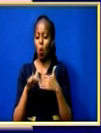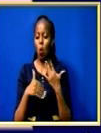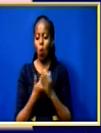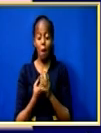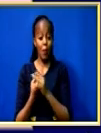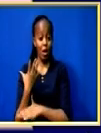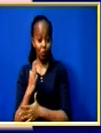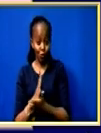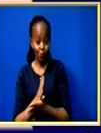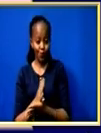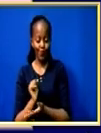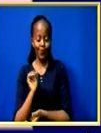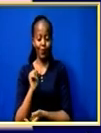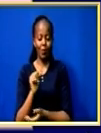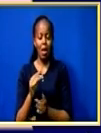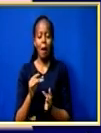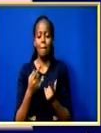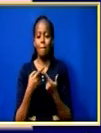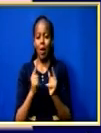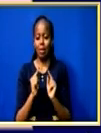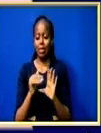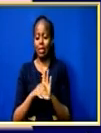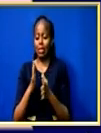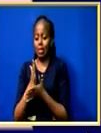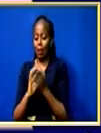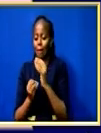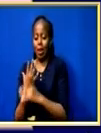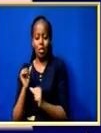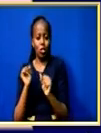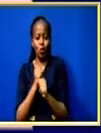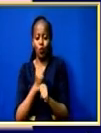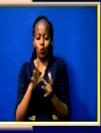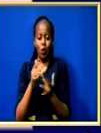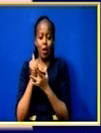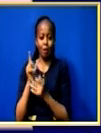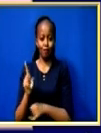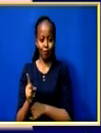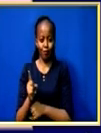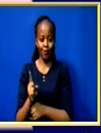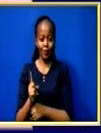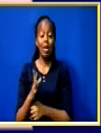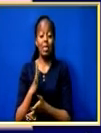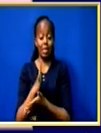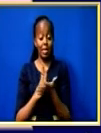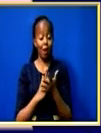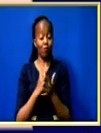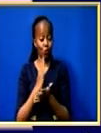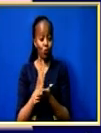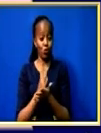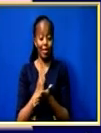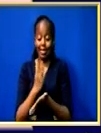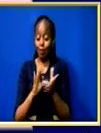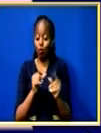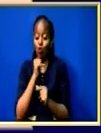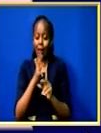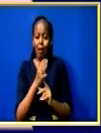plants. Yeah. Except in some plants you may not find the flower. Yes, some Some true. plants you will not